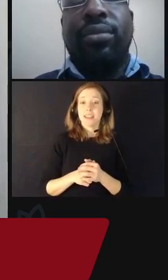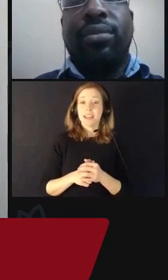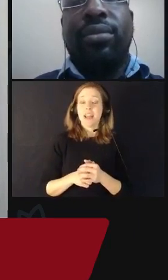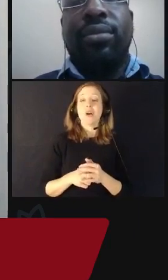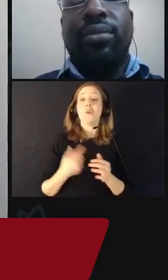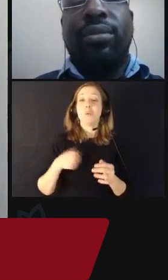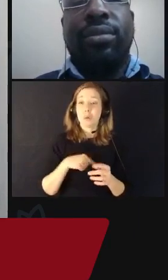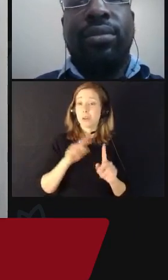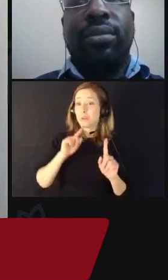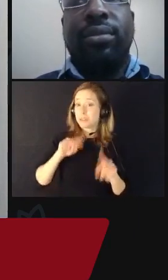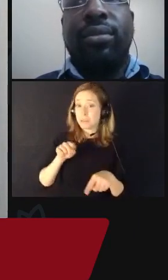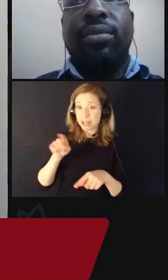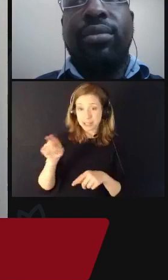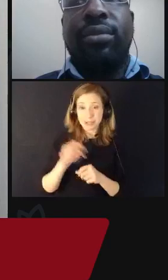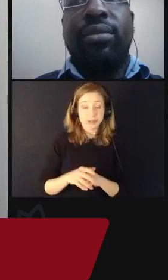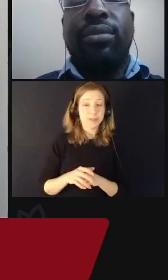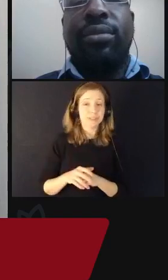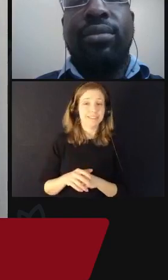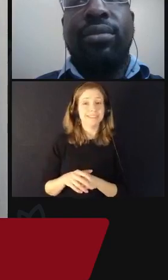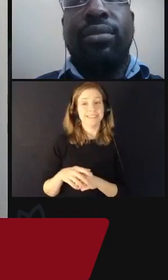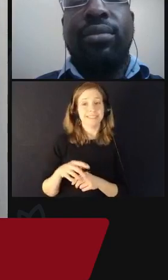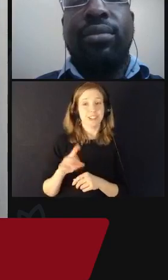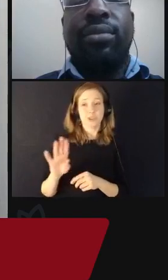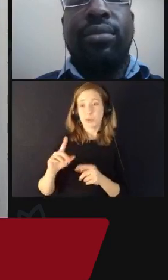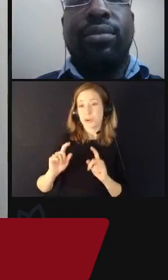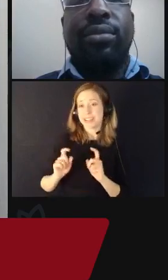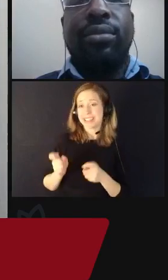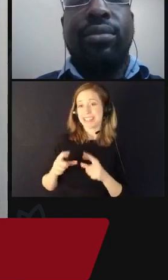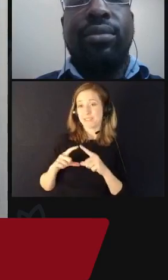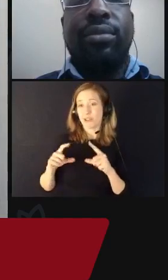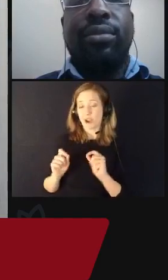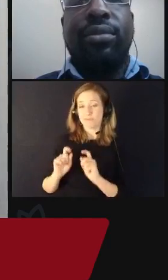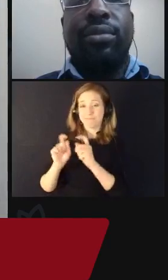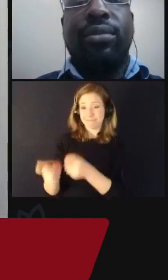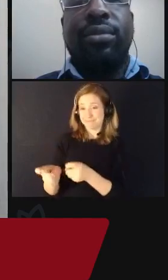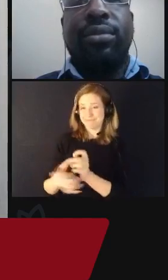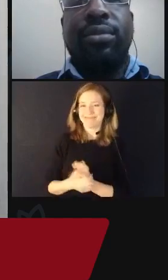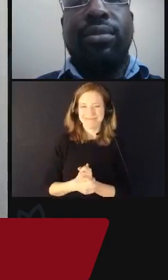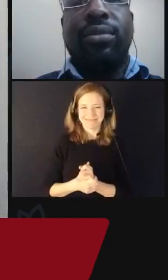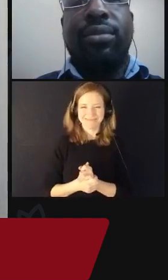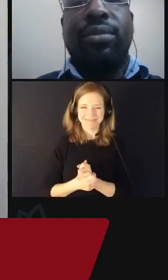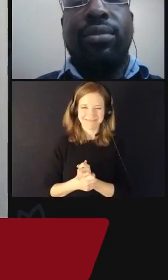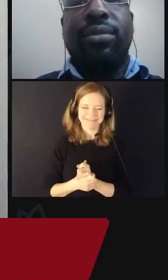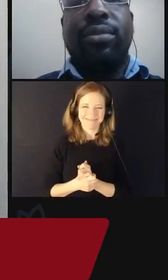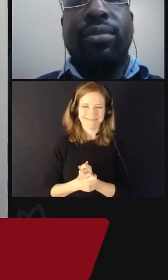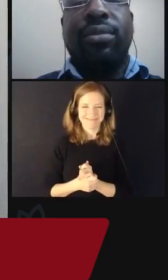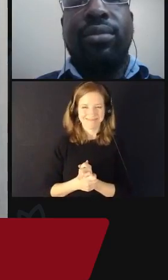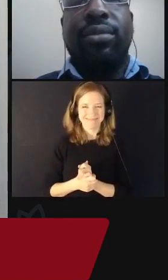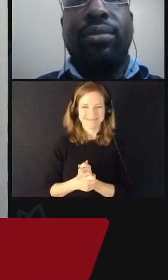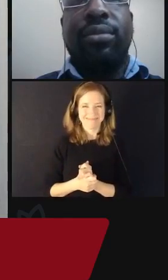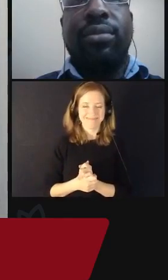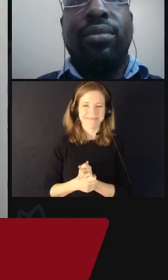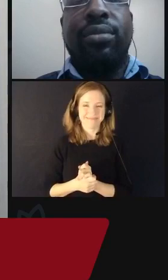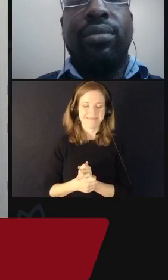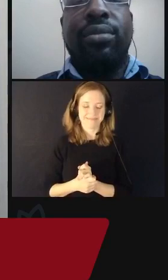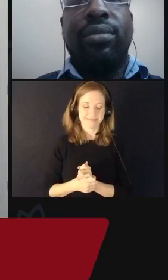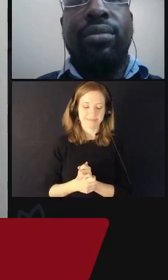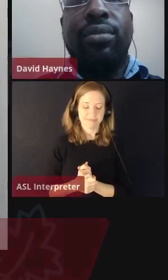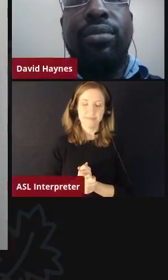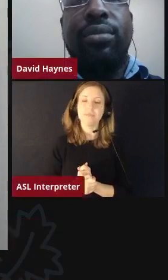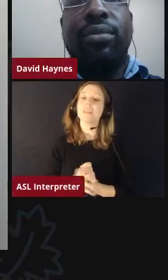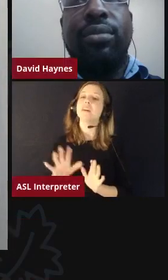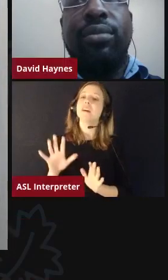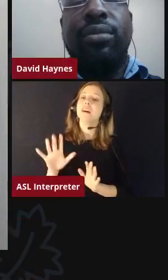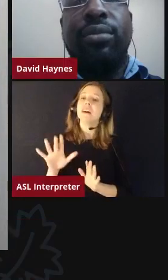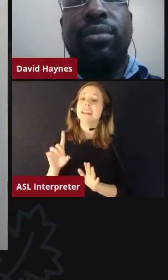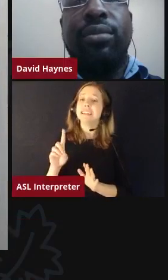you. And you're going to have definitely going to have your gift card. David, before I let